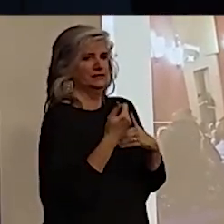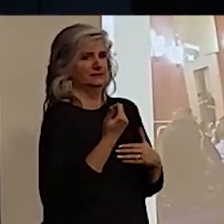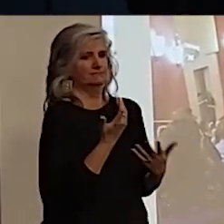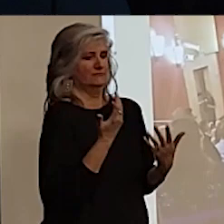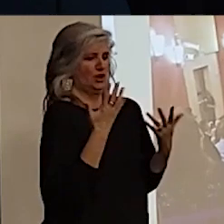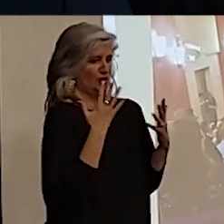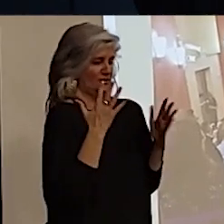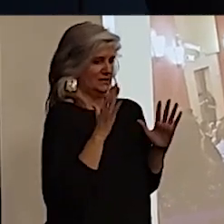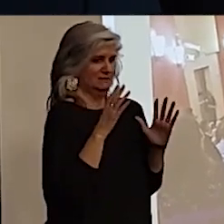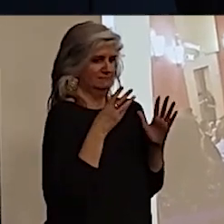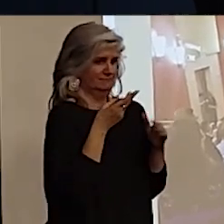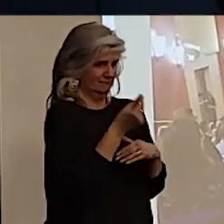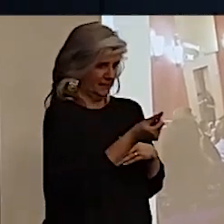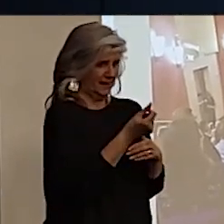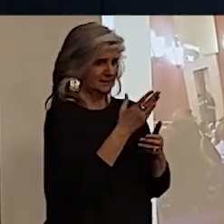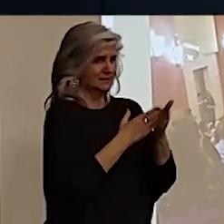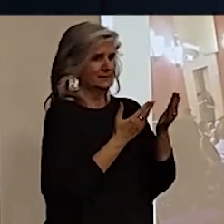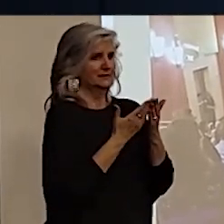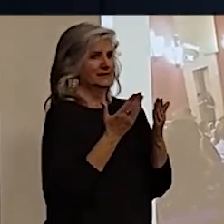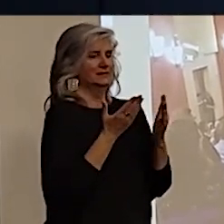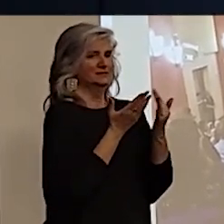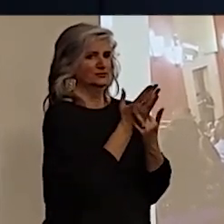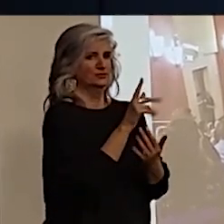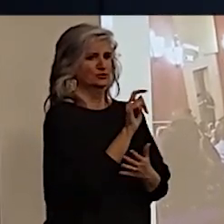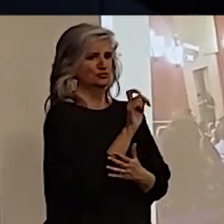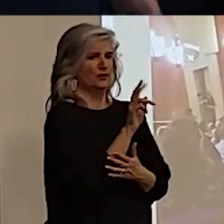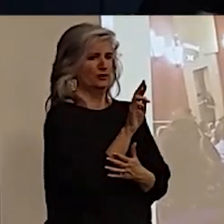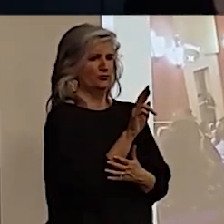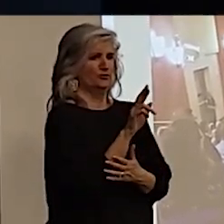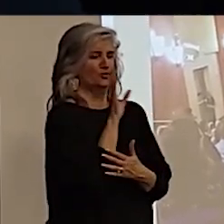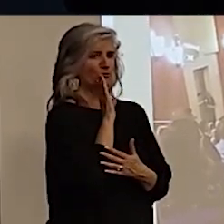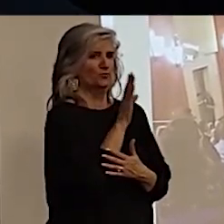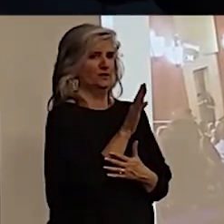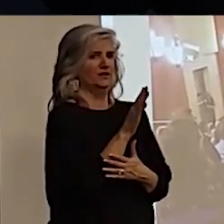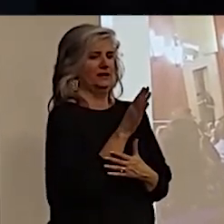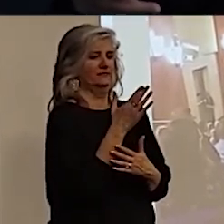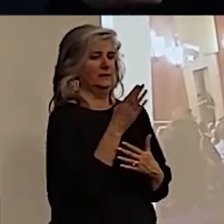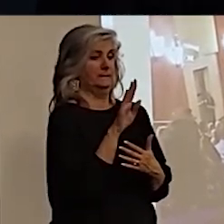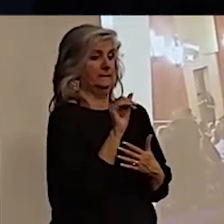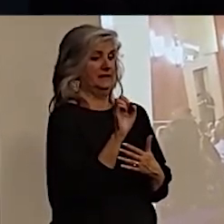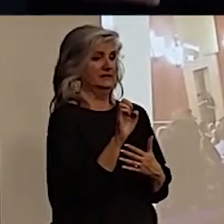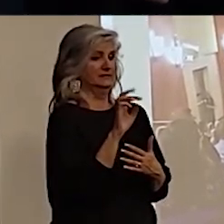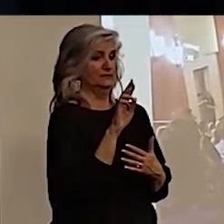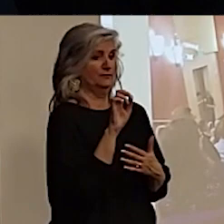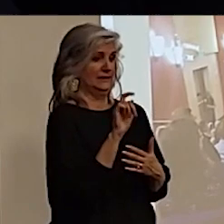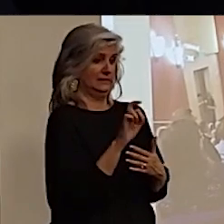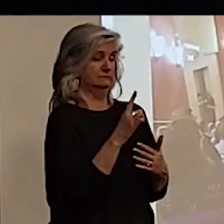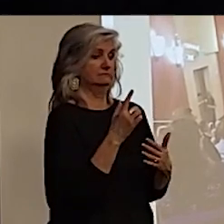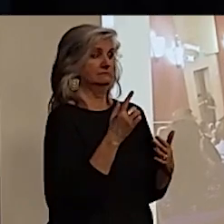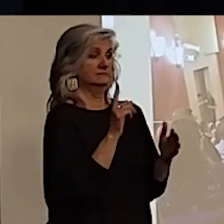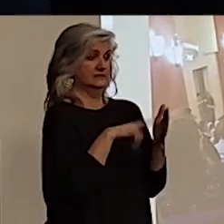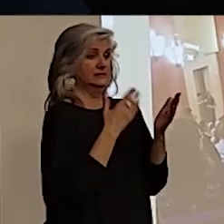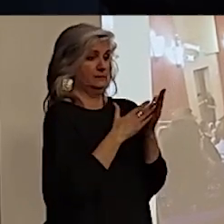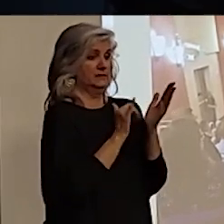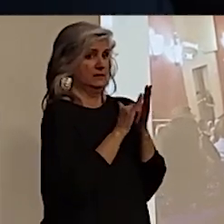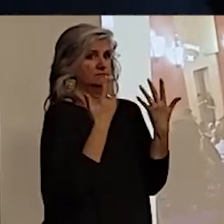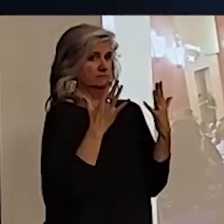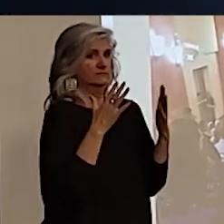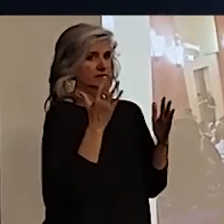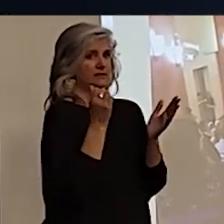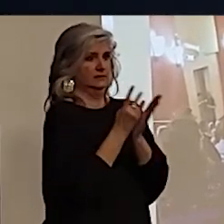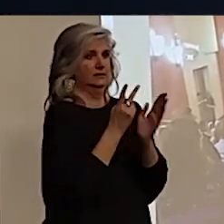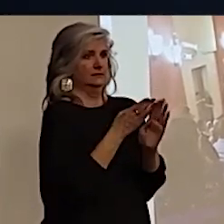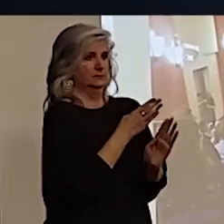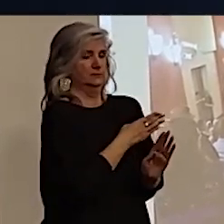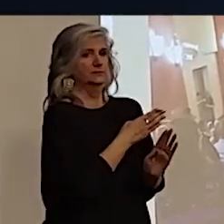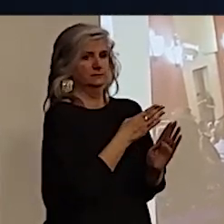already paying some of this stuff through a tracker that's just going to move into base rate. So there is a certain amount of it that is pre-approved. The rest